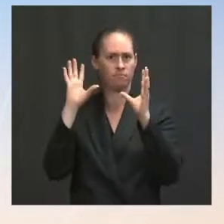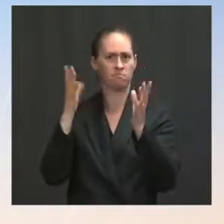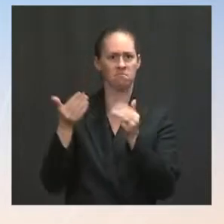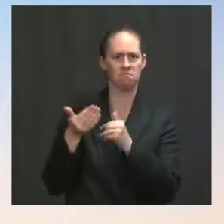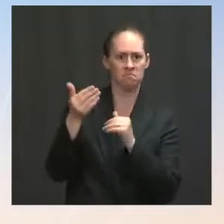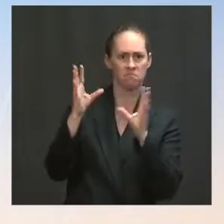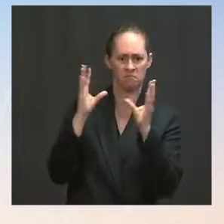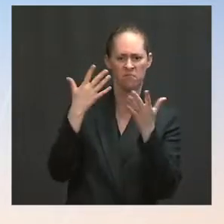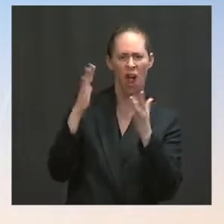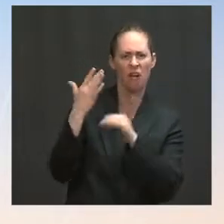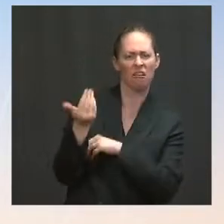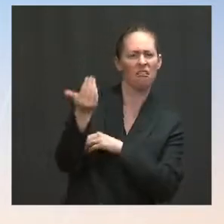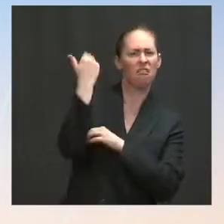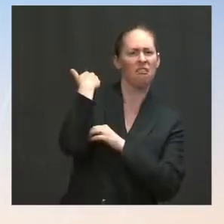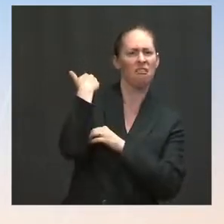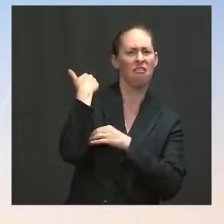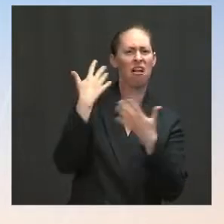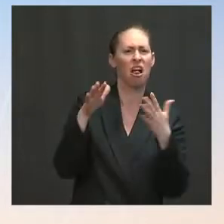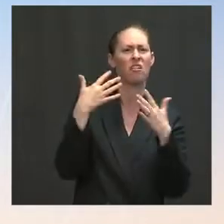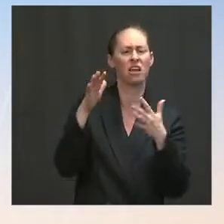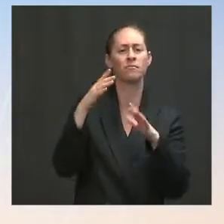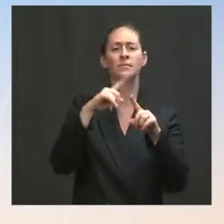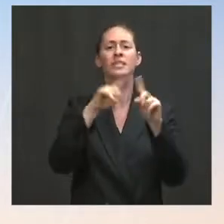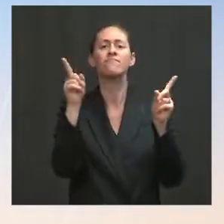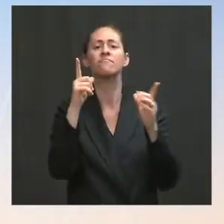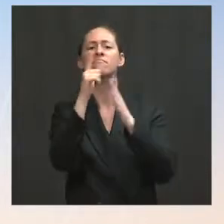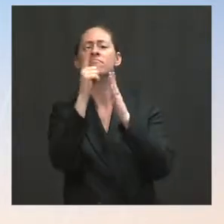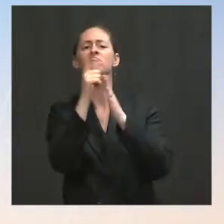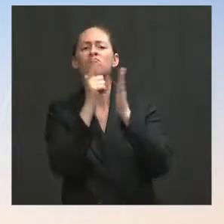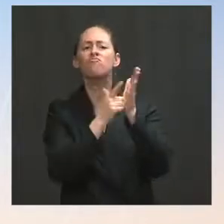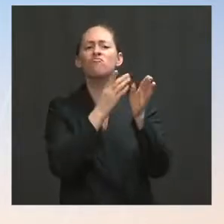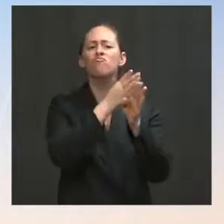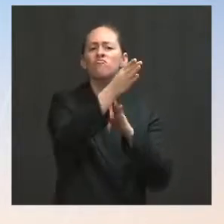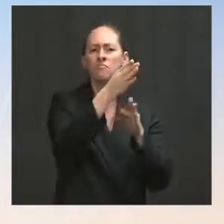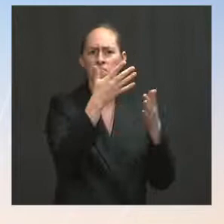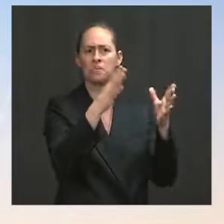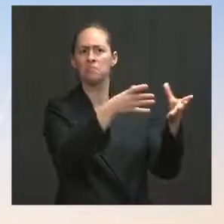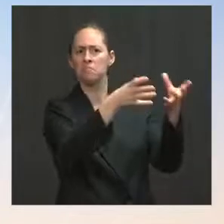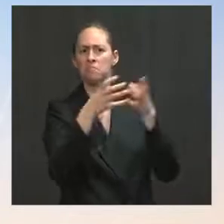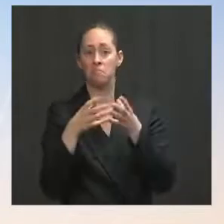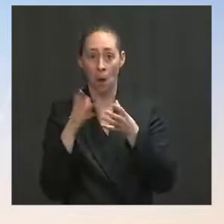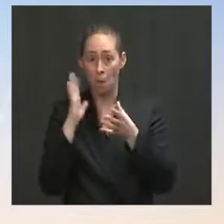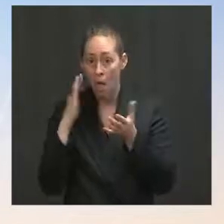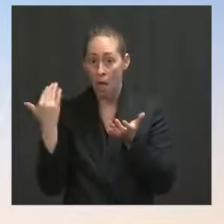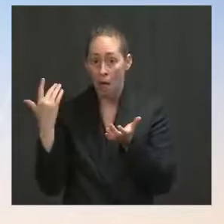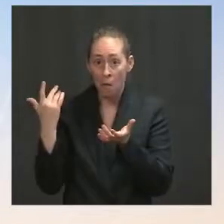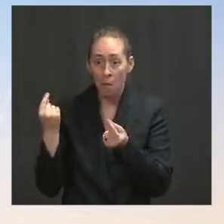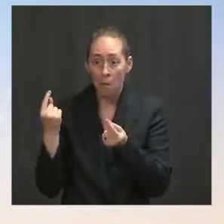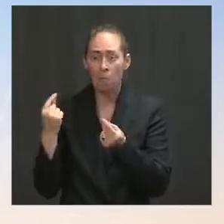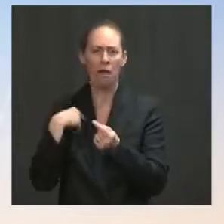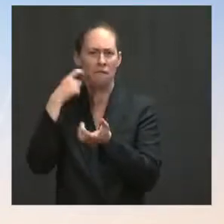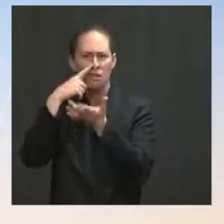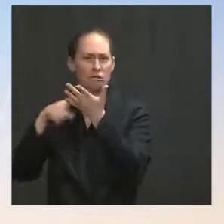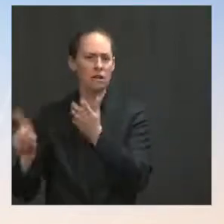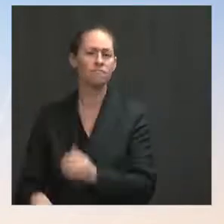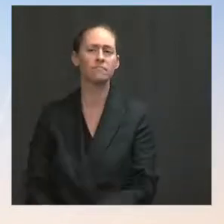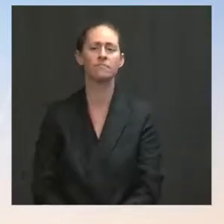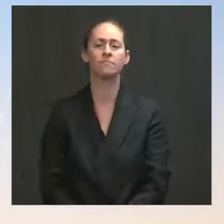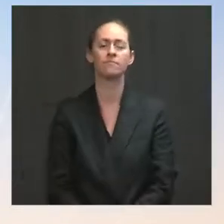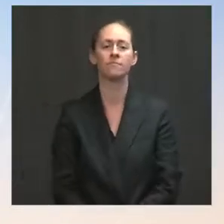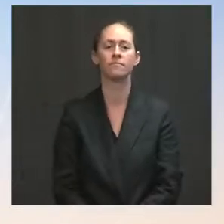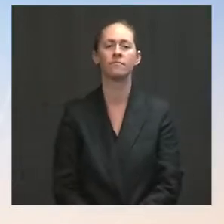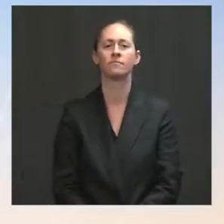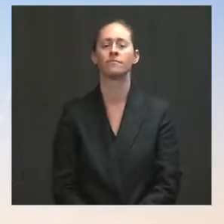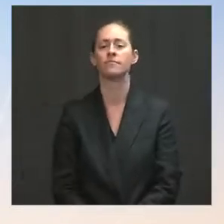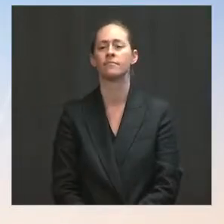other legislators have come to Washington. So let me see if there's a planned meeting with anyone from our team. Go ahead. Back on Haiti for a second, and honing